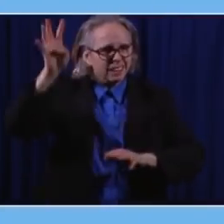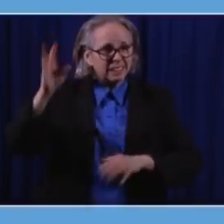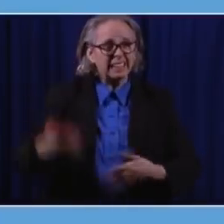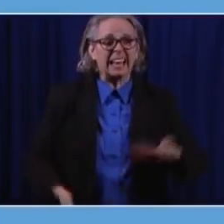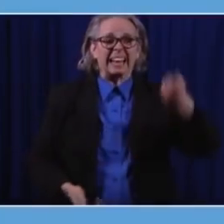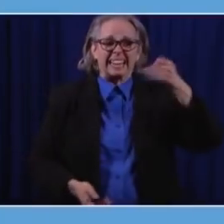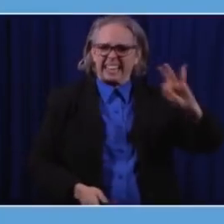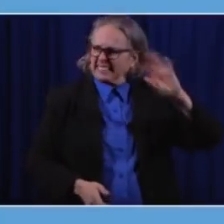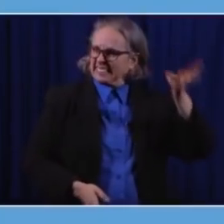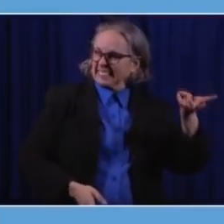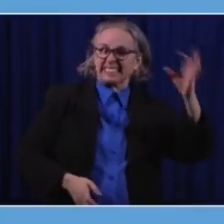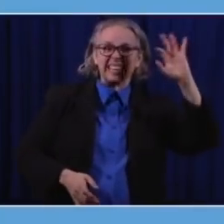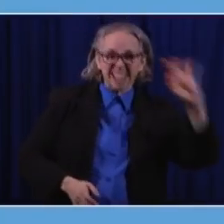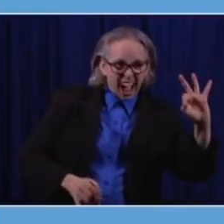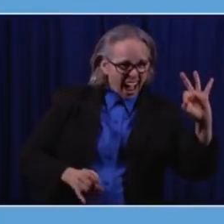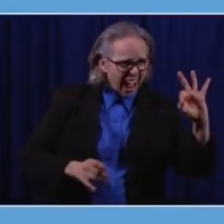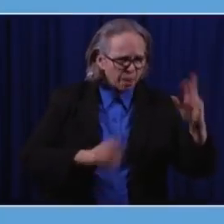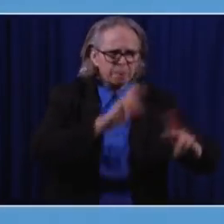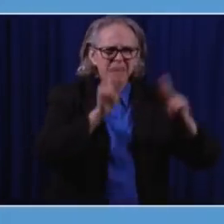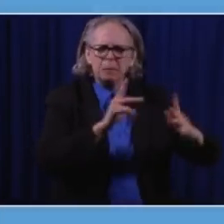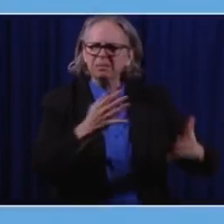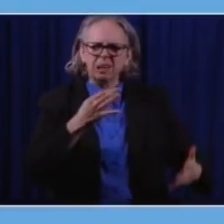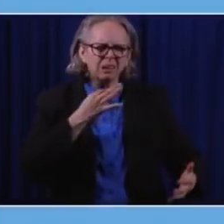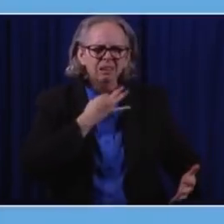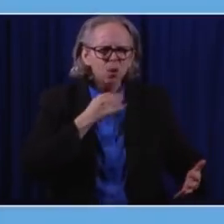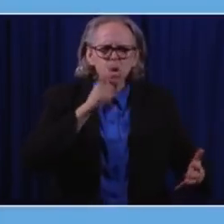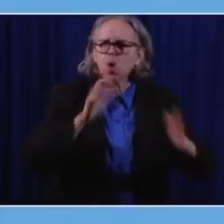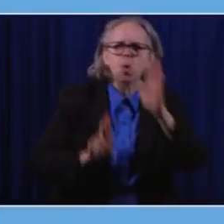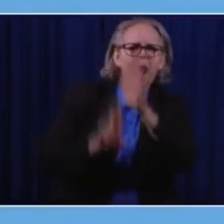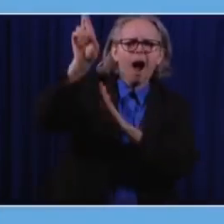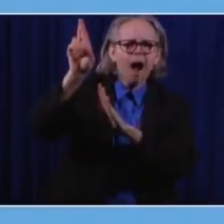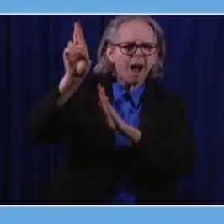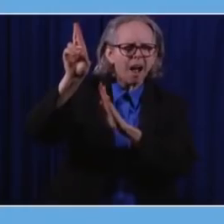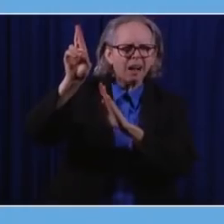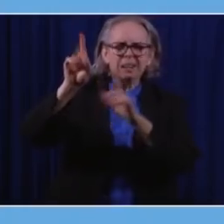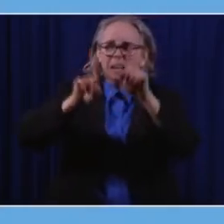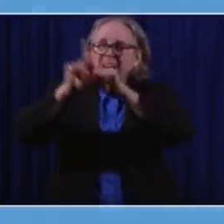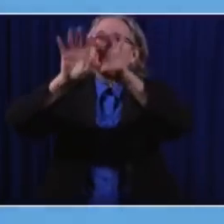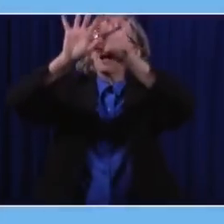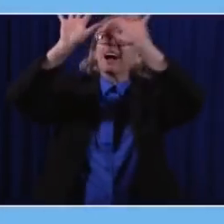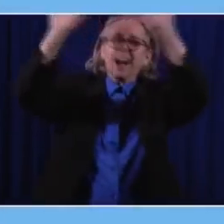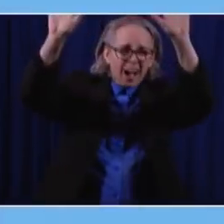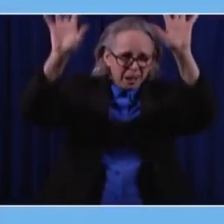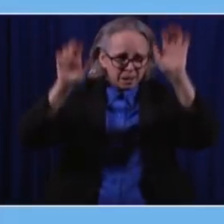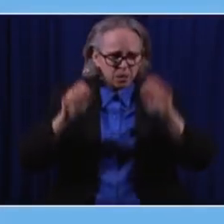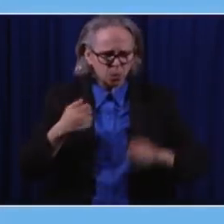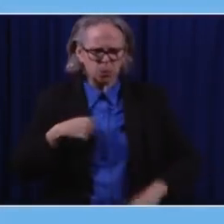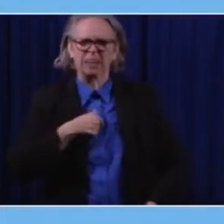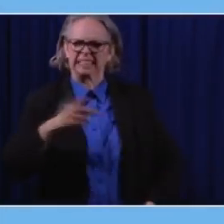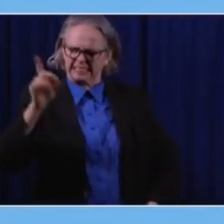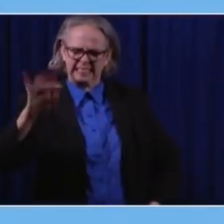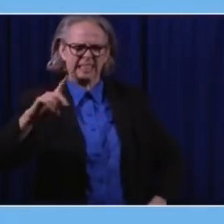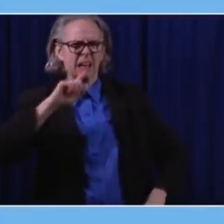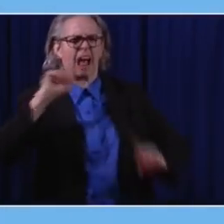us? We've got the man for that. How do you make machines that move us? Machines we cheer